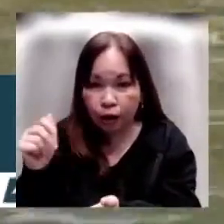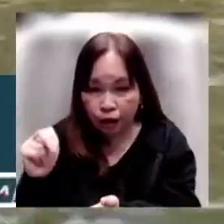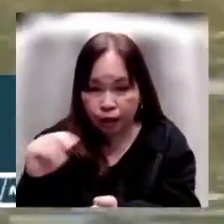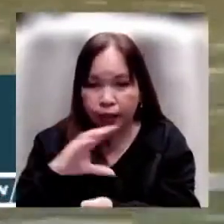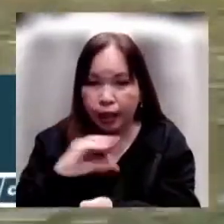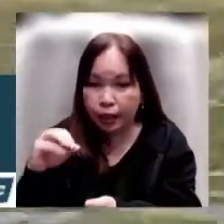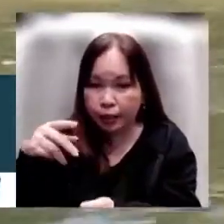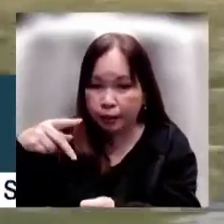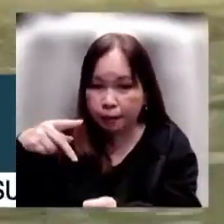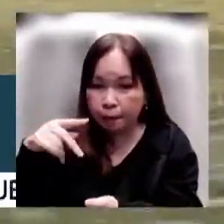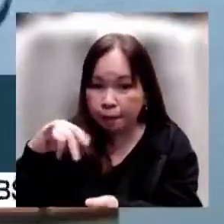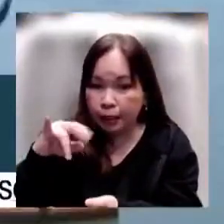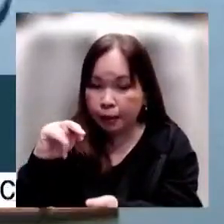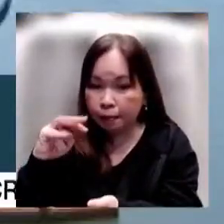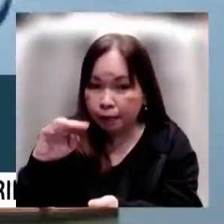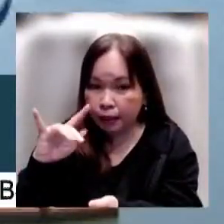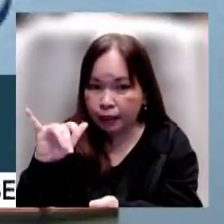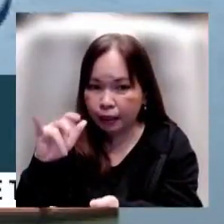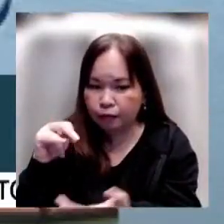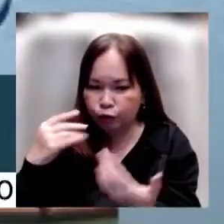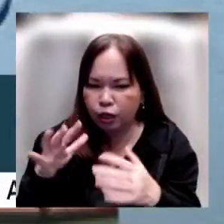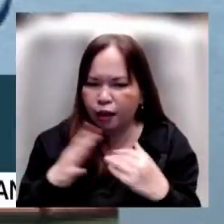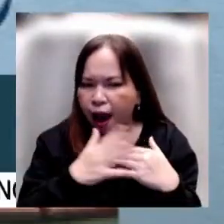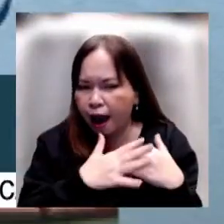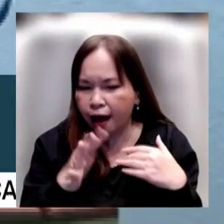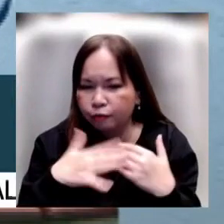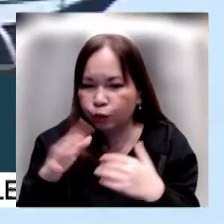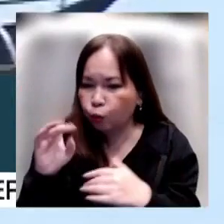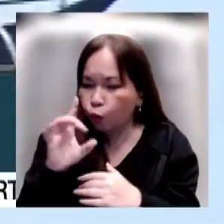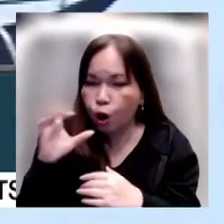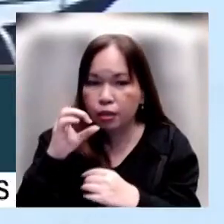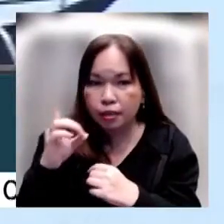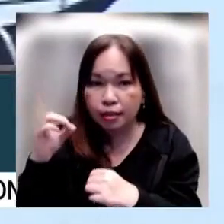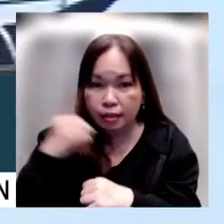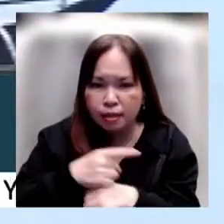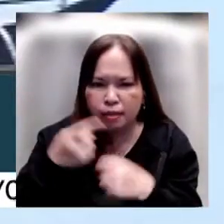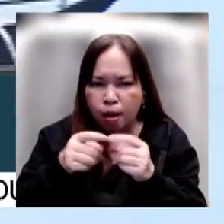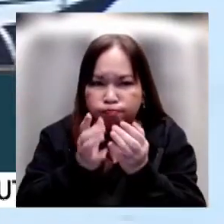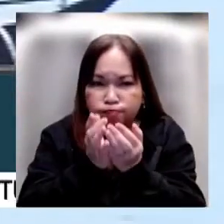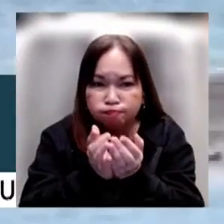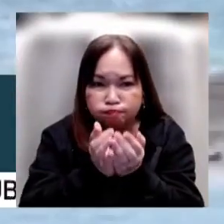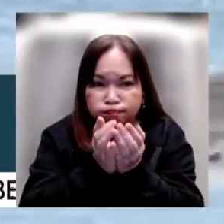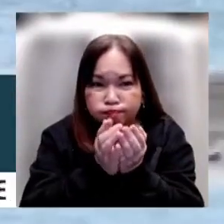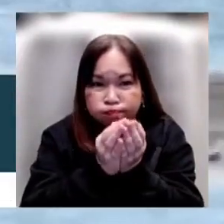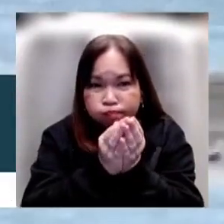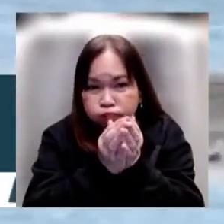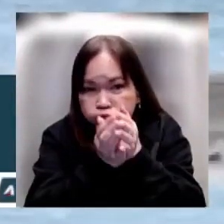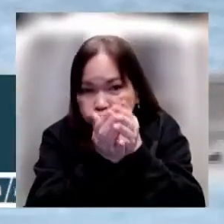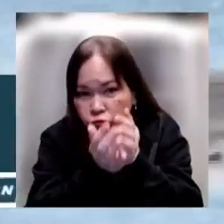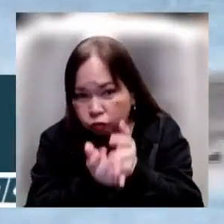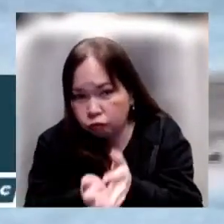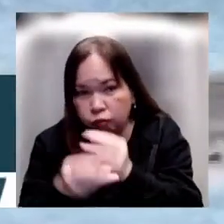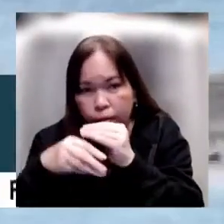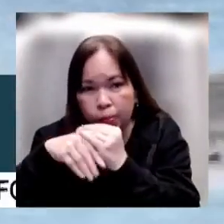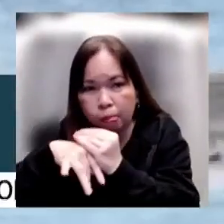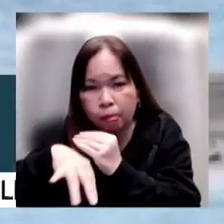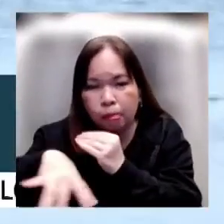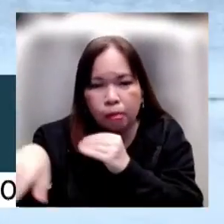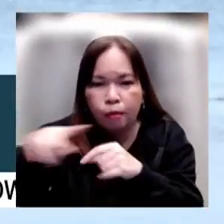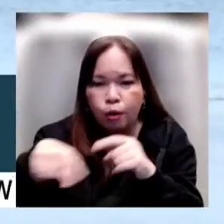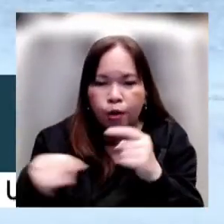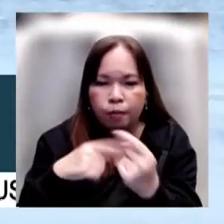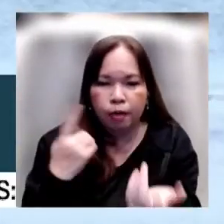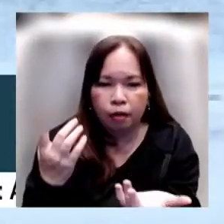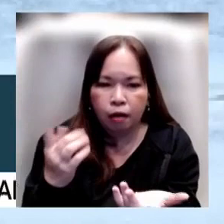lifted more than 100 days after the oil spill from the sunken MT Princess Empress, which carried over 800,000 liters